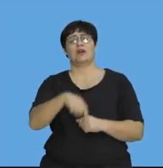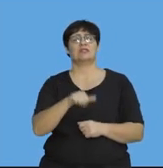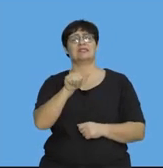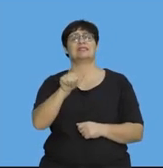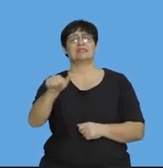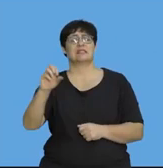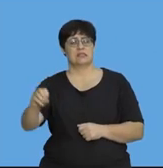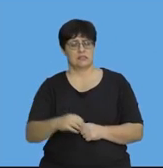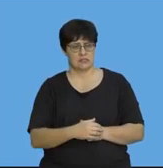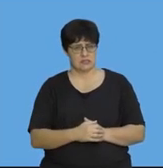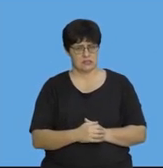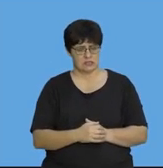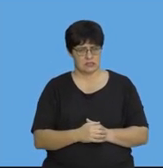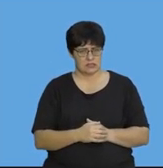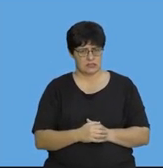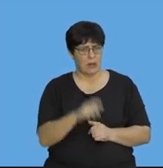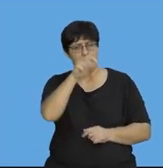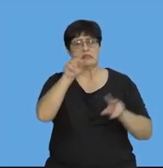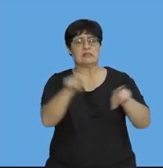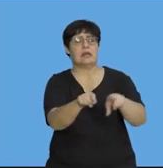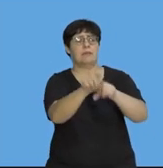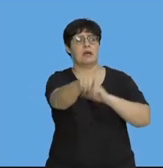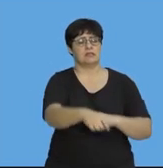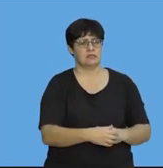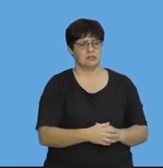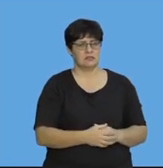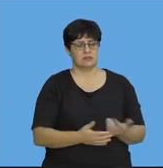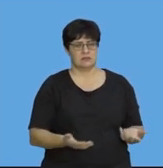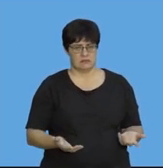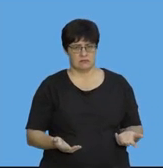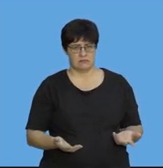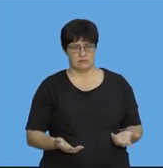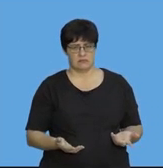one's 11,660. Aren't they supposed to be the same?